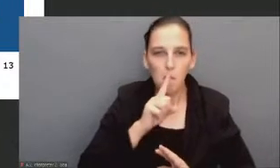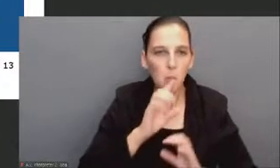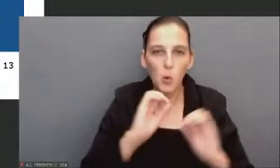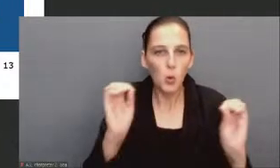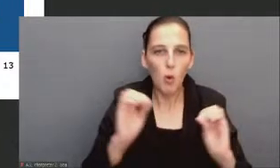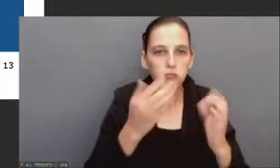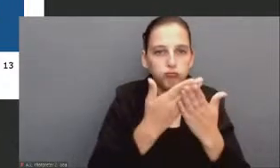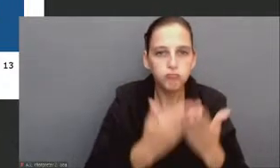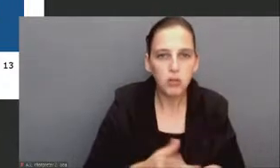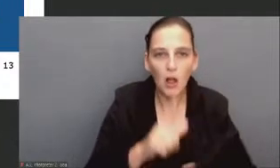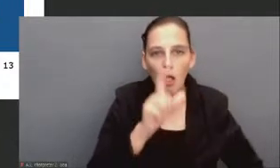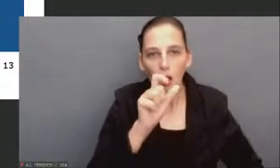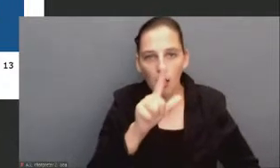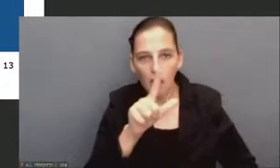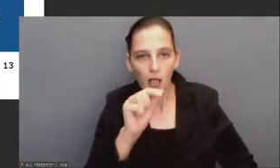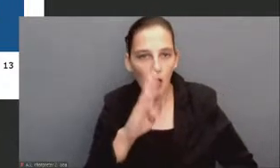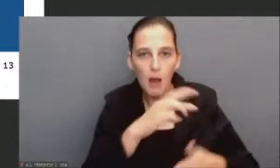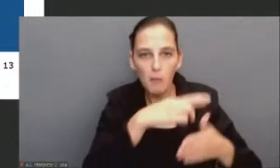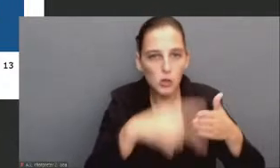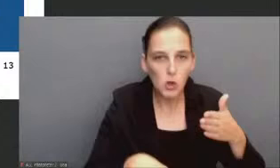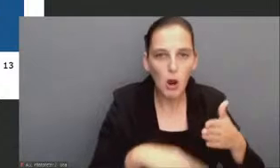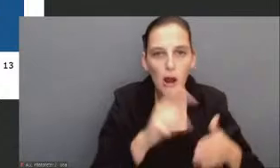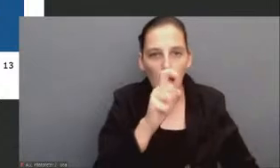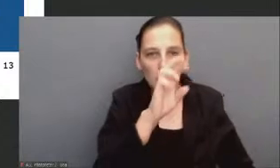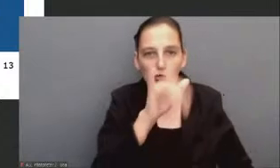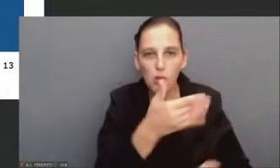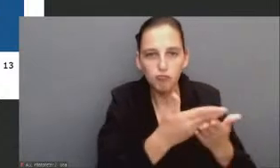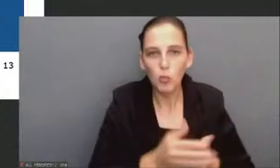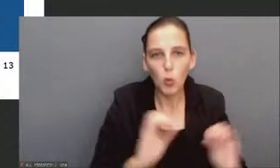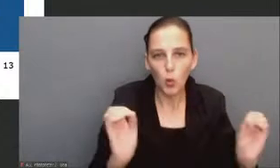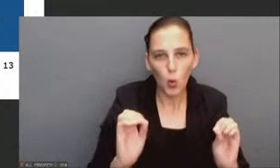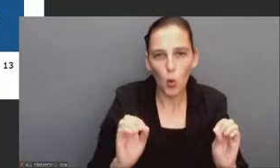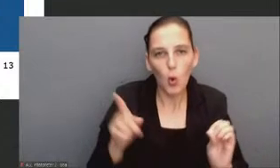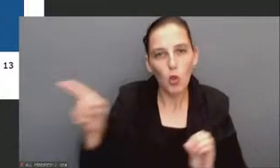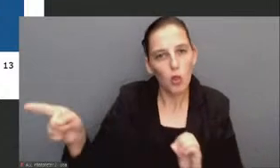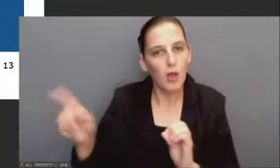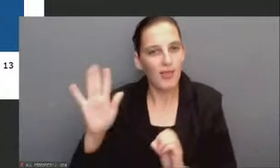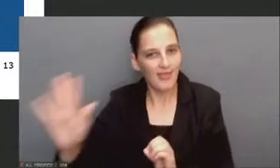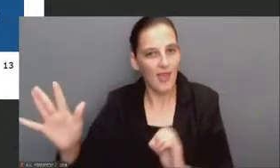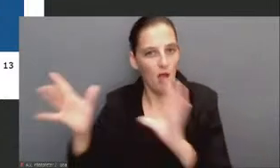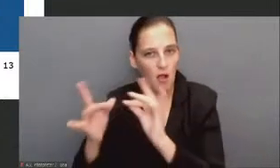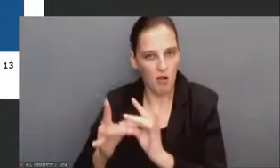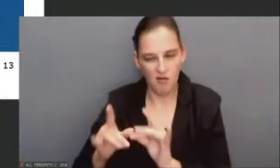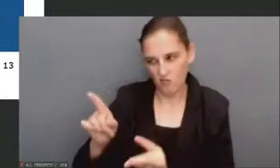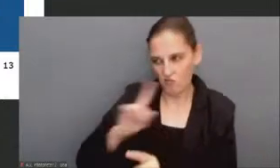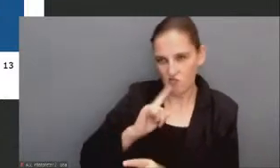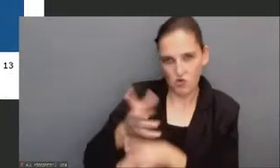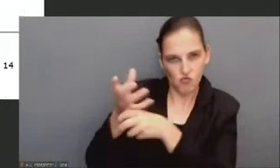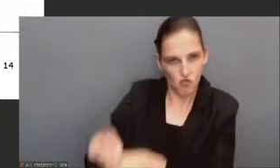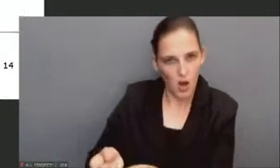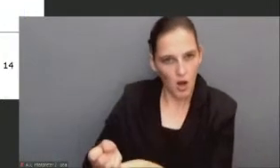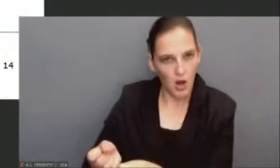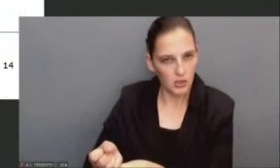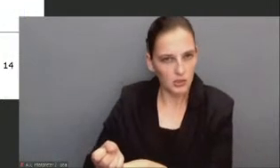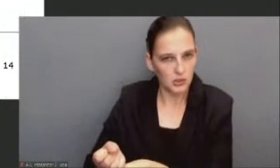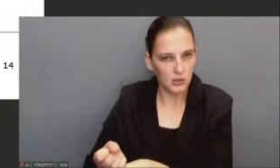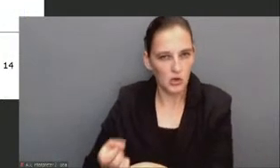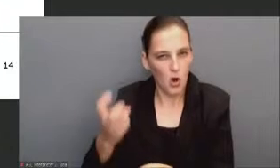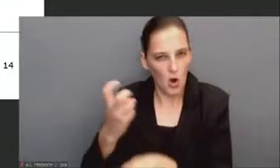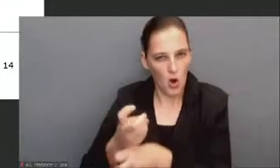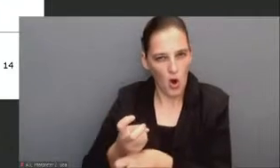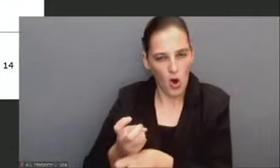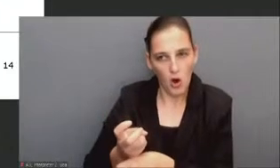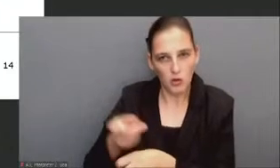x-ray. It's important to strengthen that patient and provider relationship, and we'll benefit from that. So the next page to problem statement number